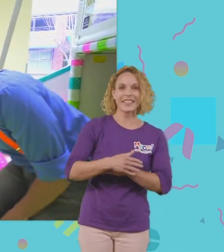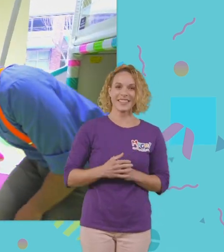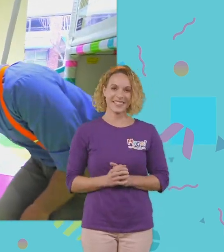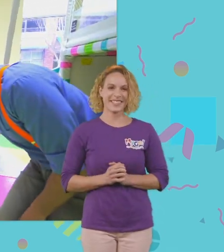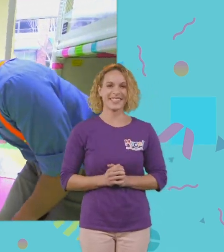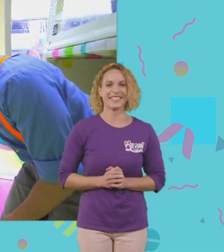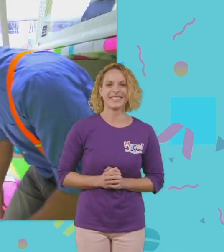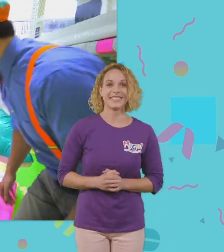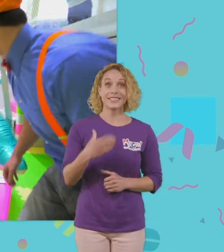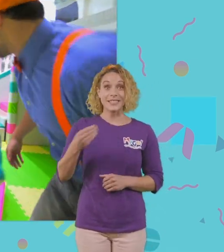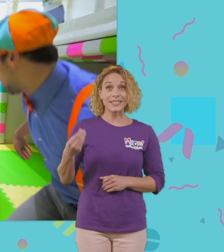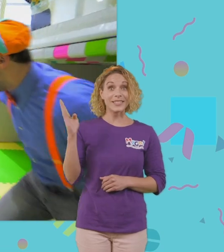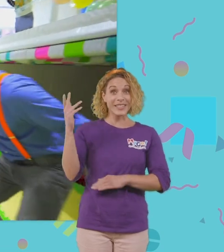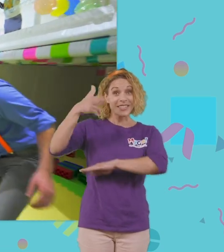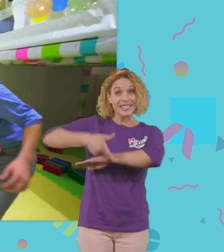Dolphin